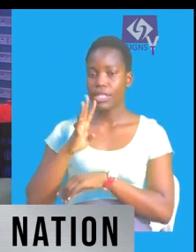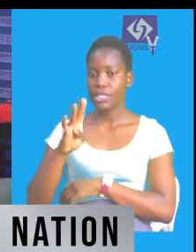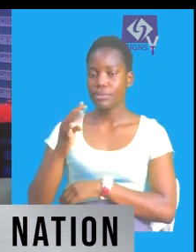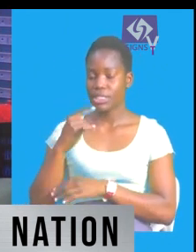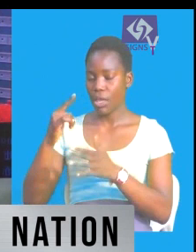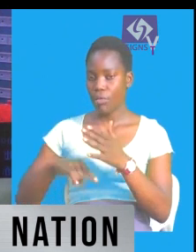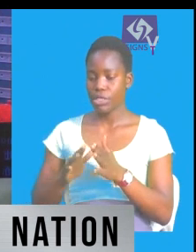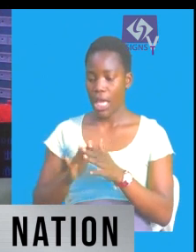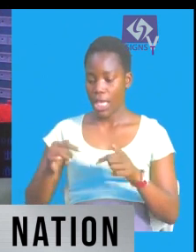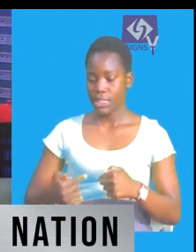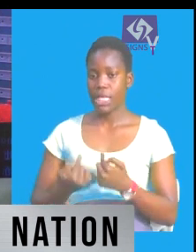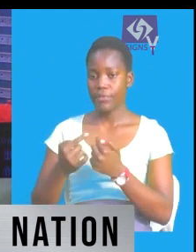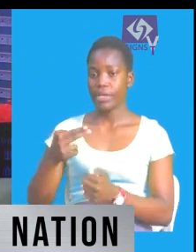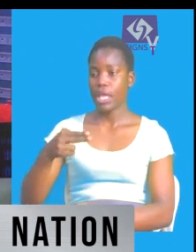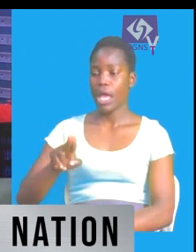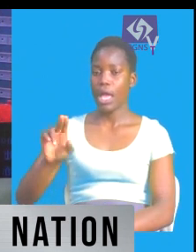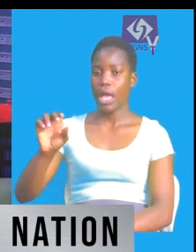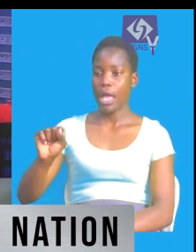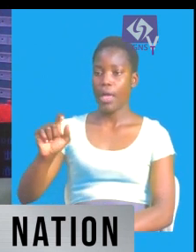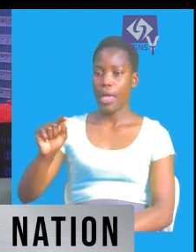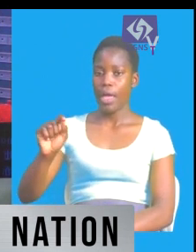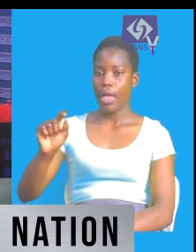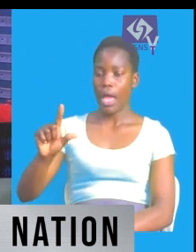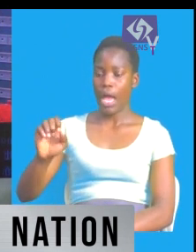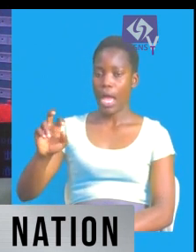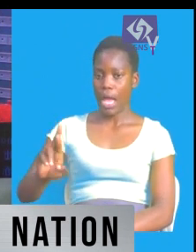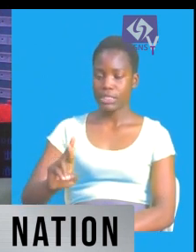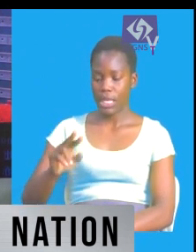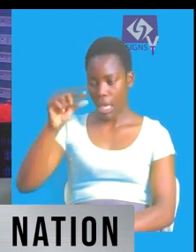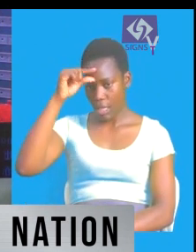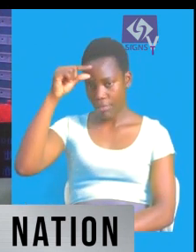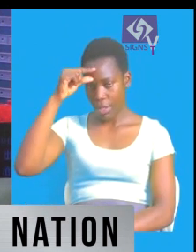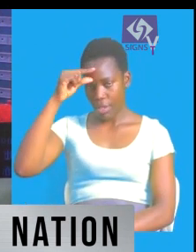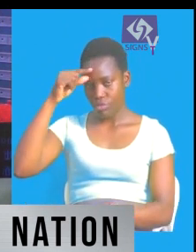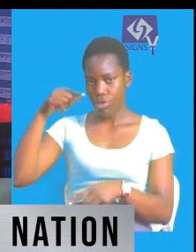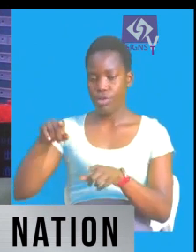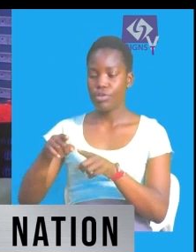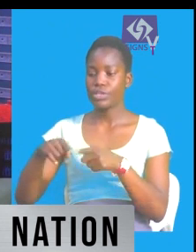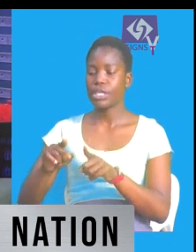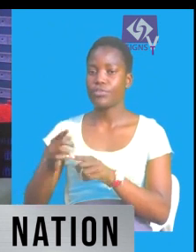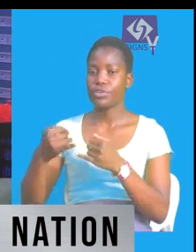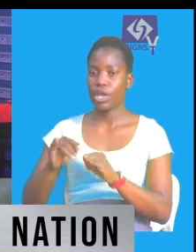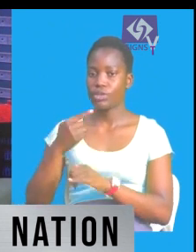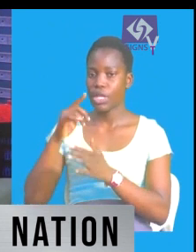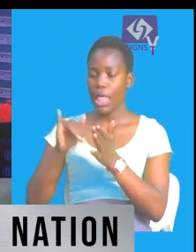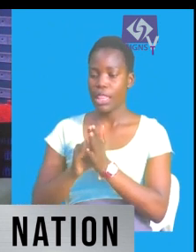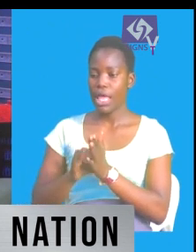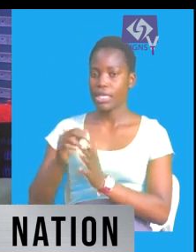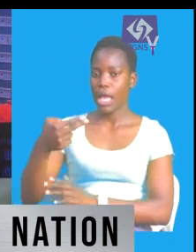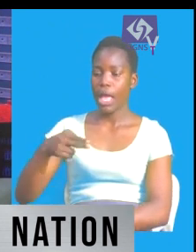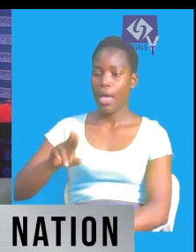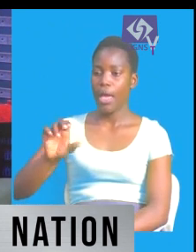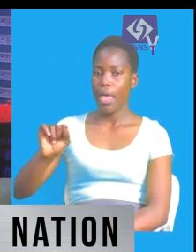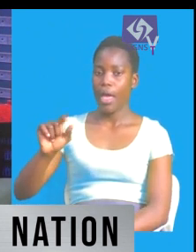are the hustler government. Are you trying to insinuate that hustlers bado